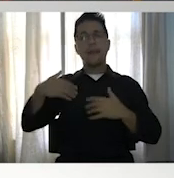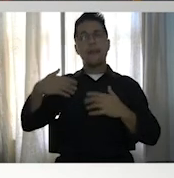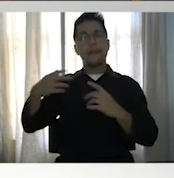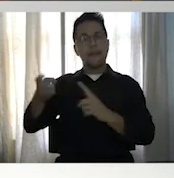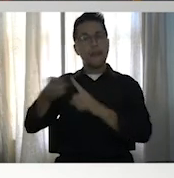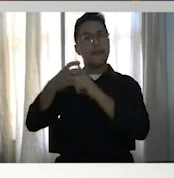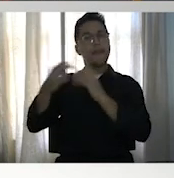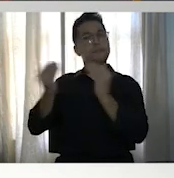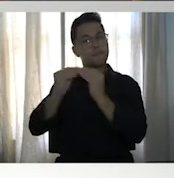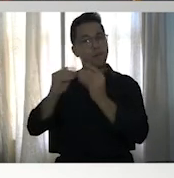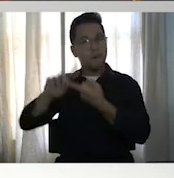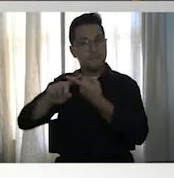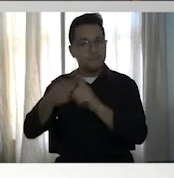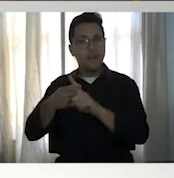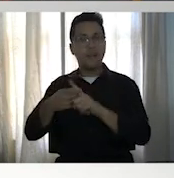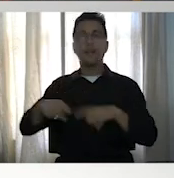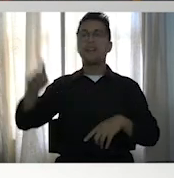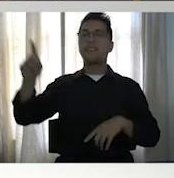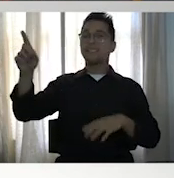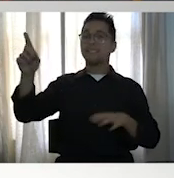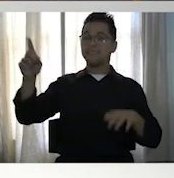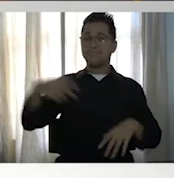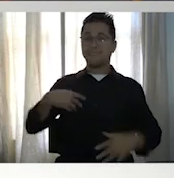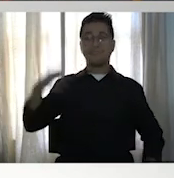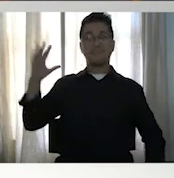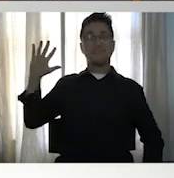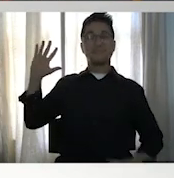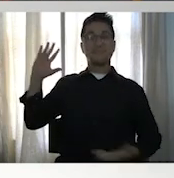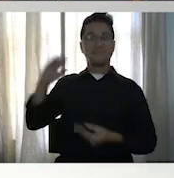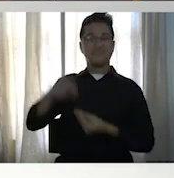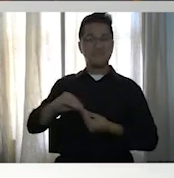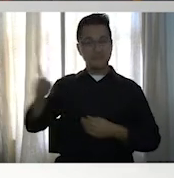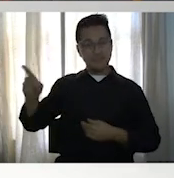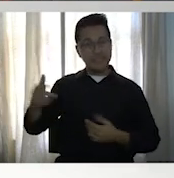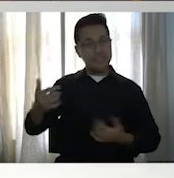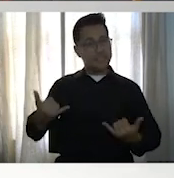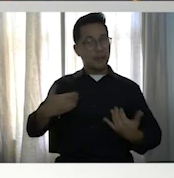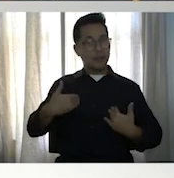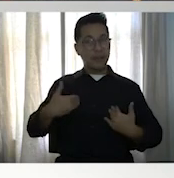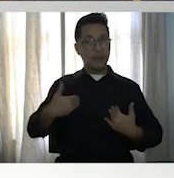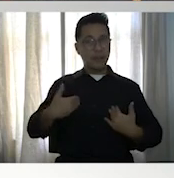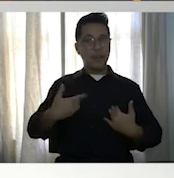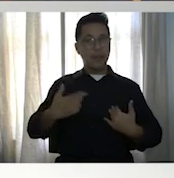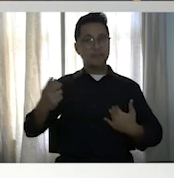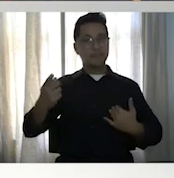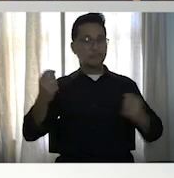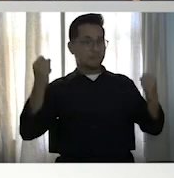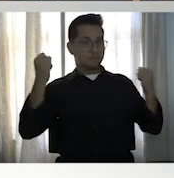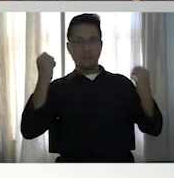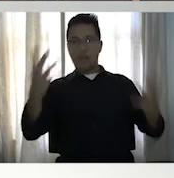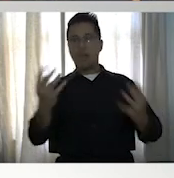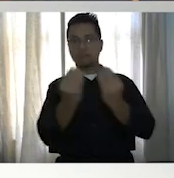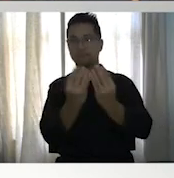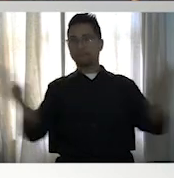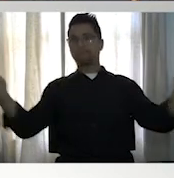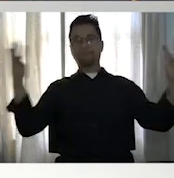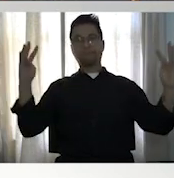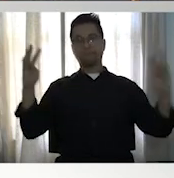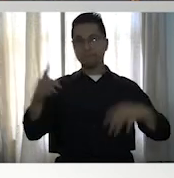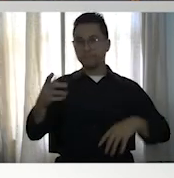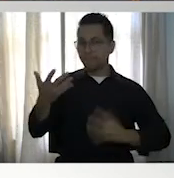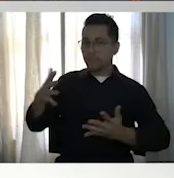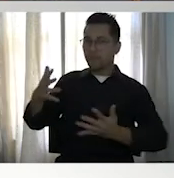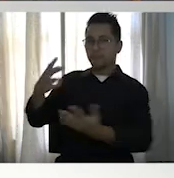a couple of more friends. And this is a culmination. Now he has a conglomerate of friends. He's done with